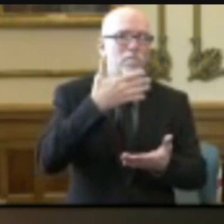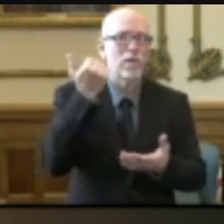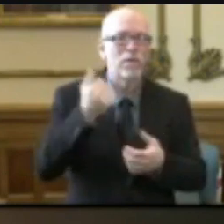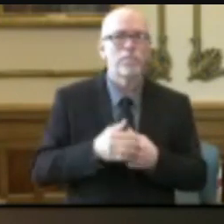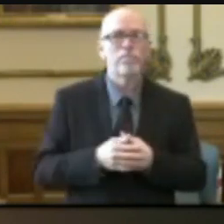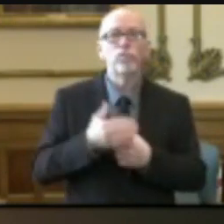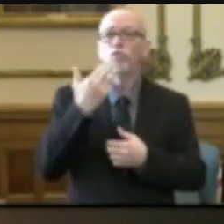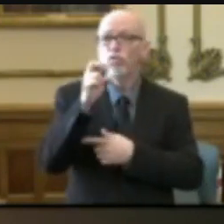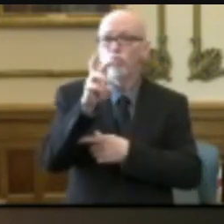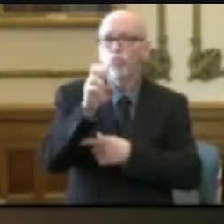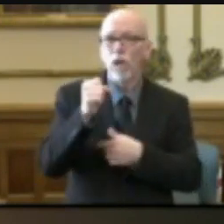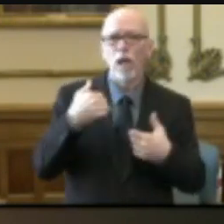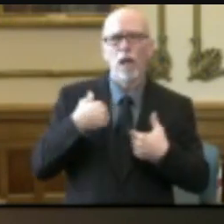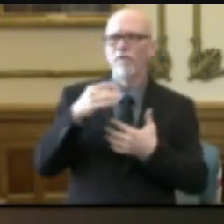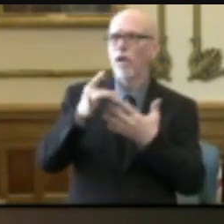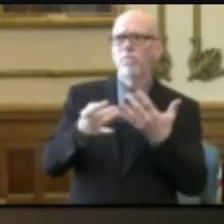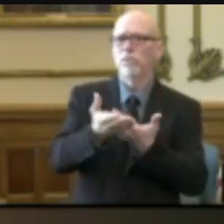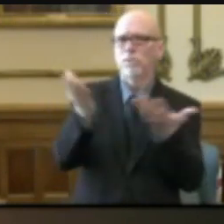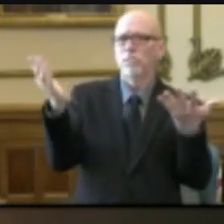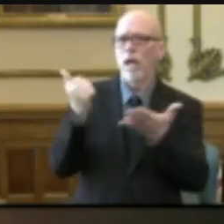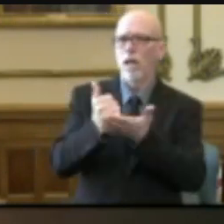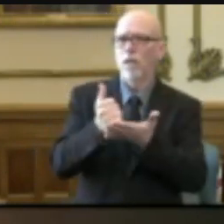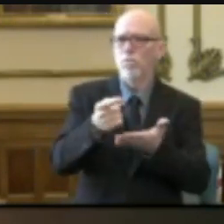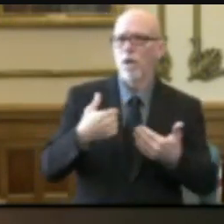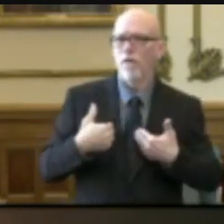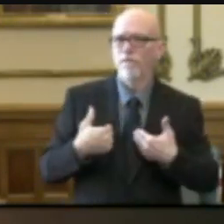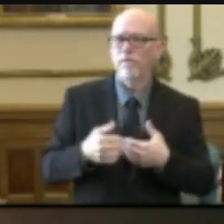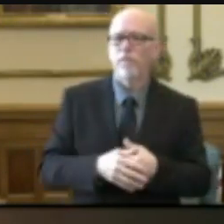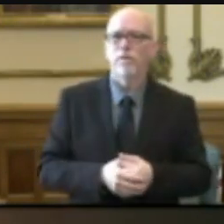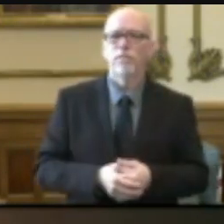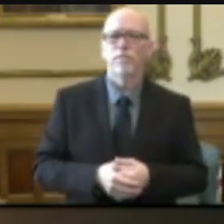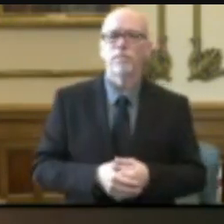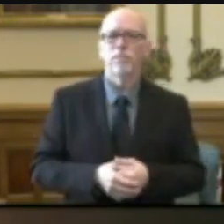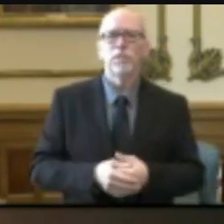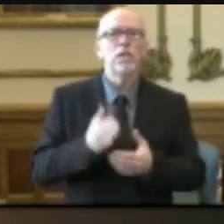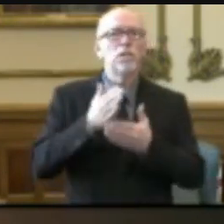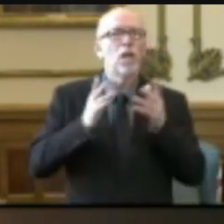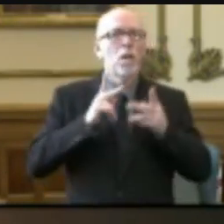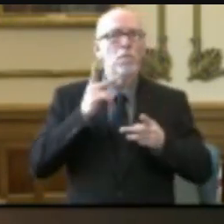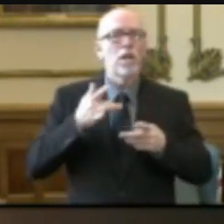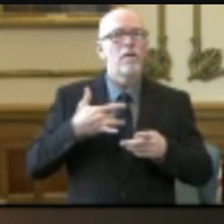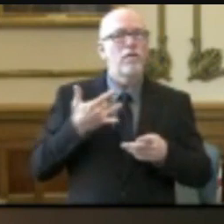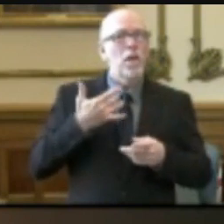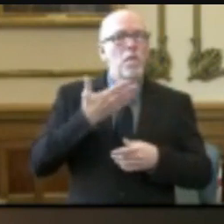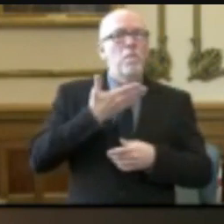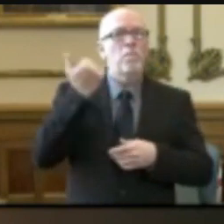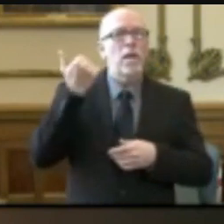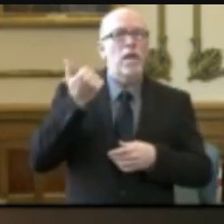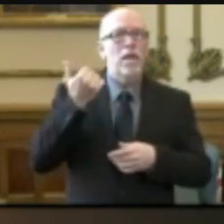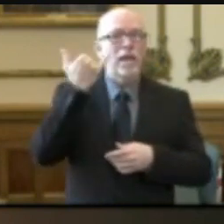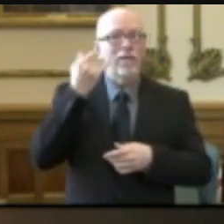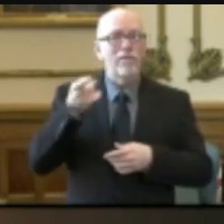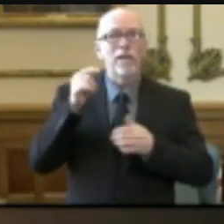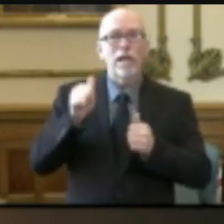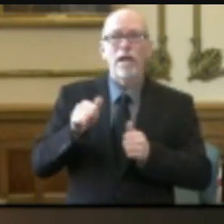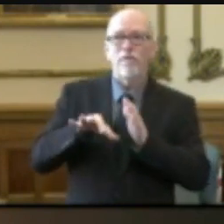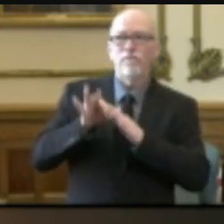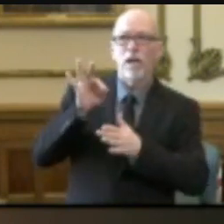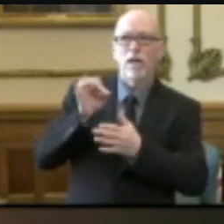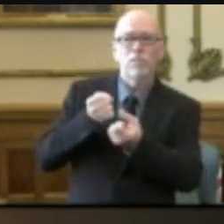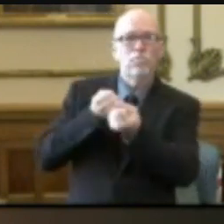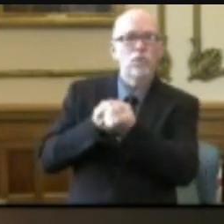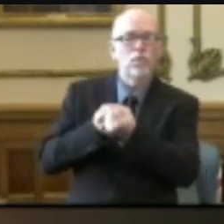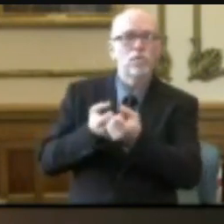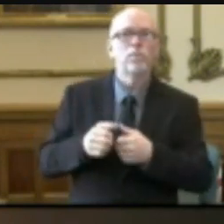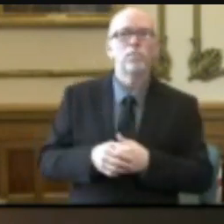there's a lot of options out there to help you. Some people feel a lot better when they're able to find a support group